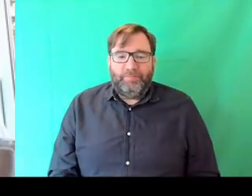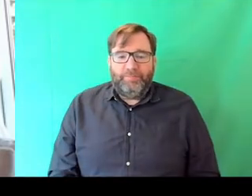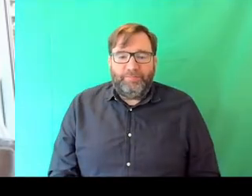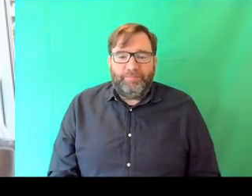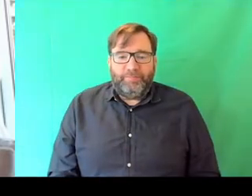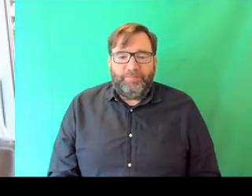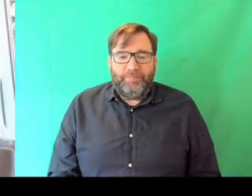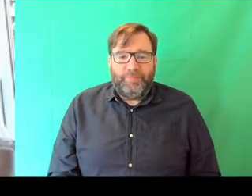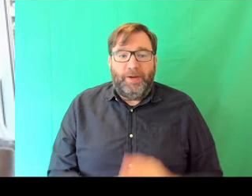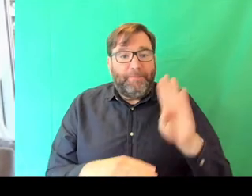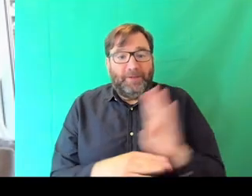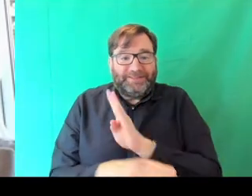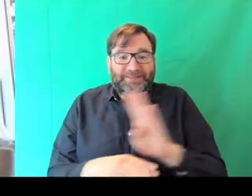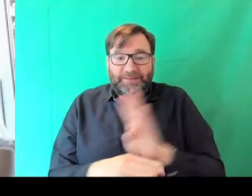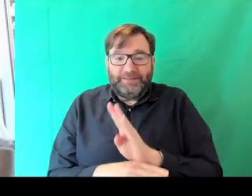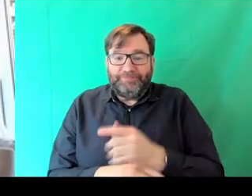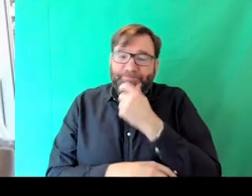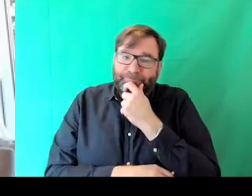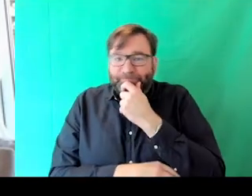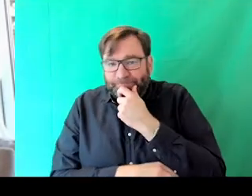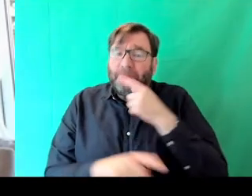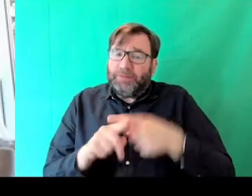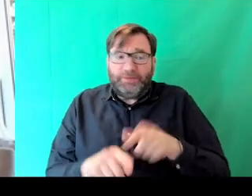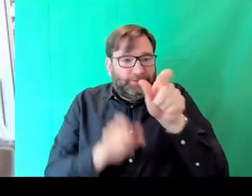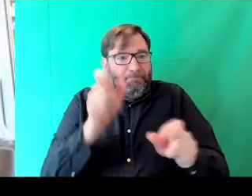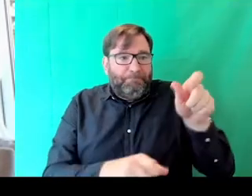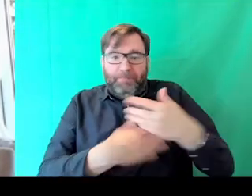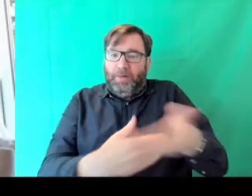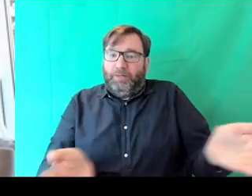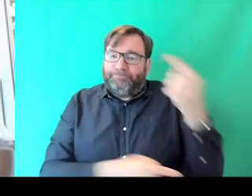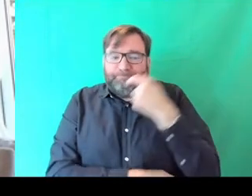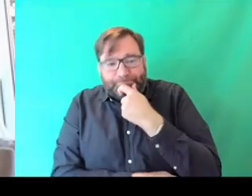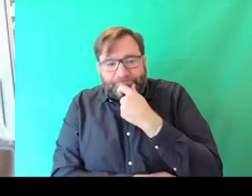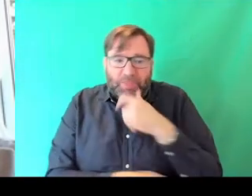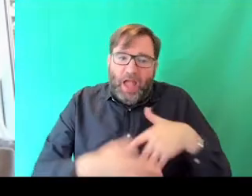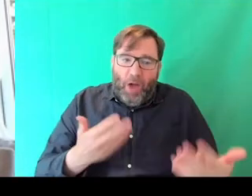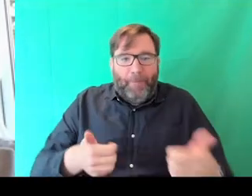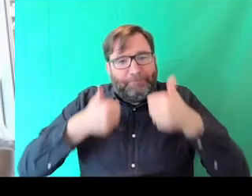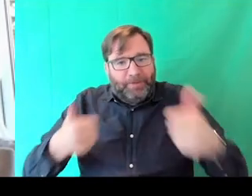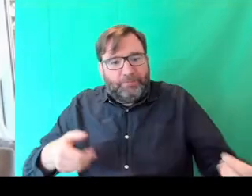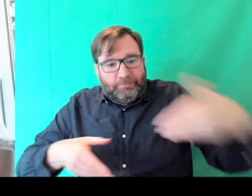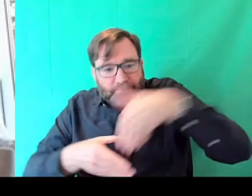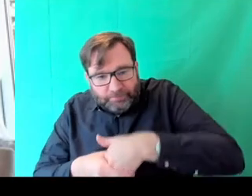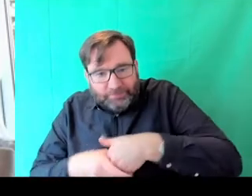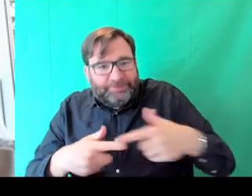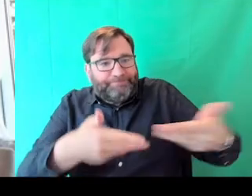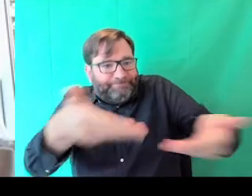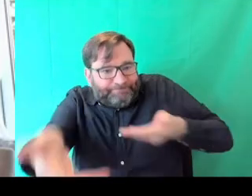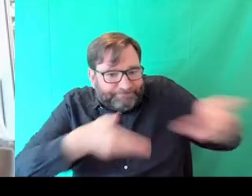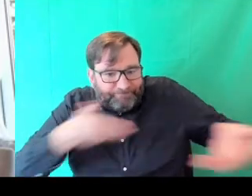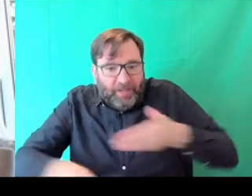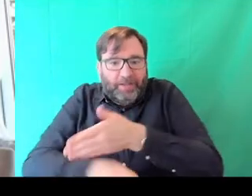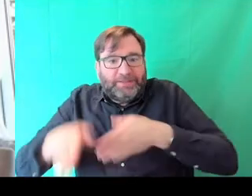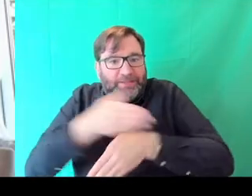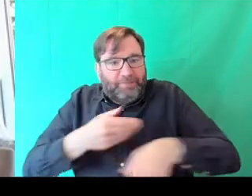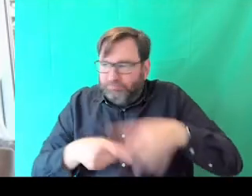multiple areas of the community. So Tucker, I'm going to direct this next question at you, and